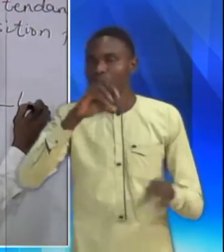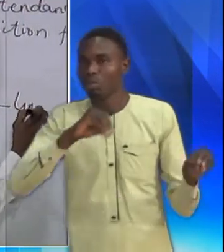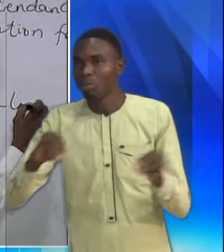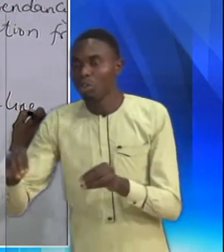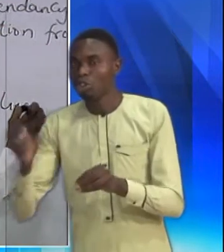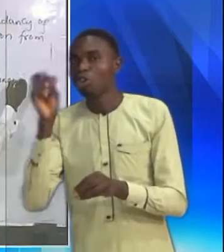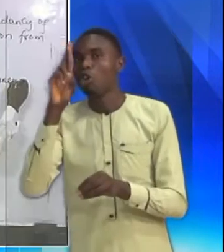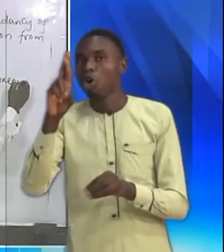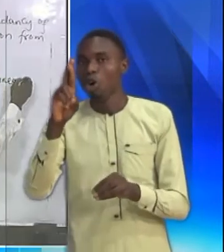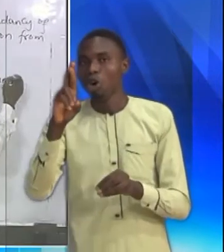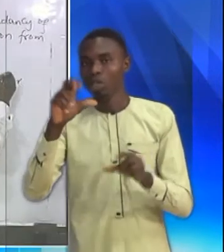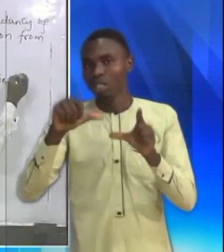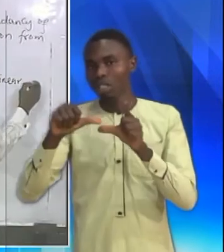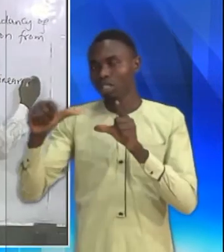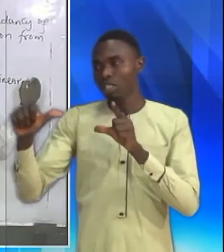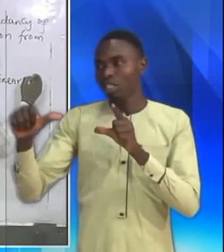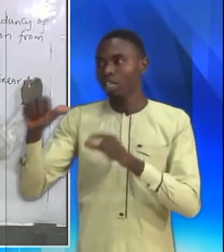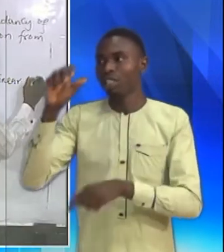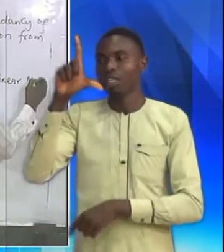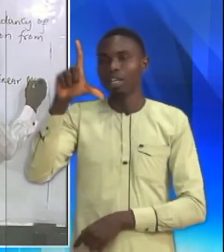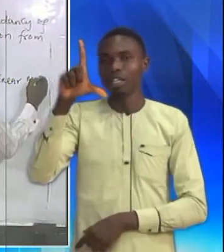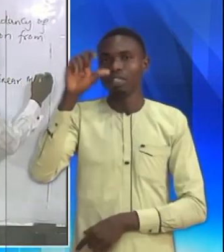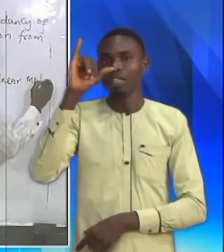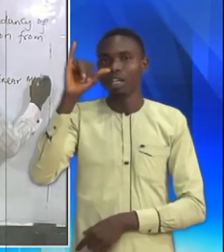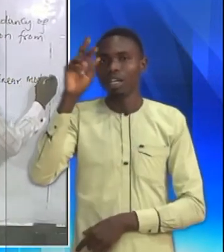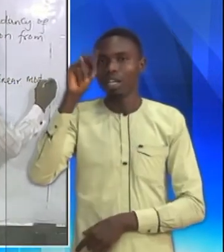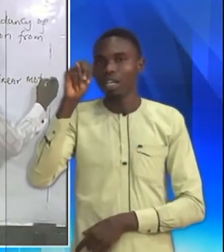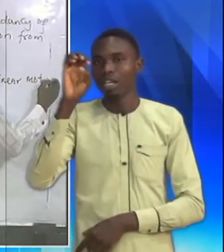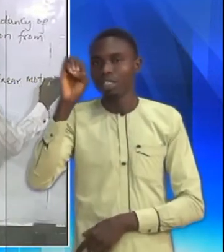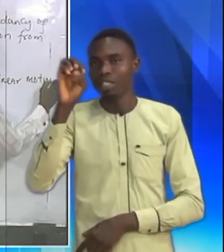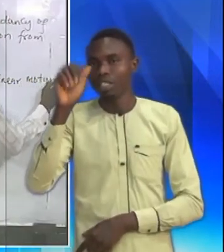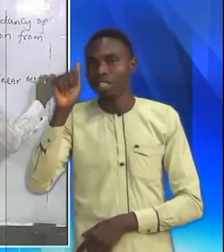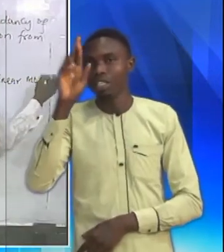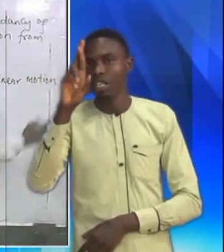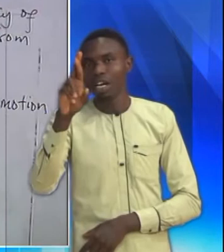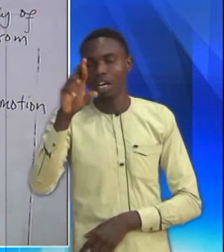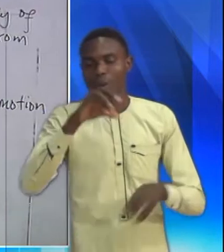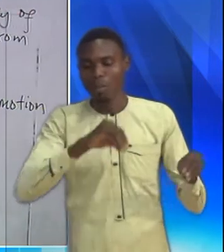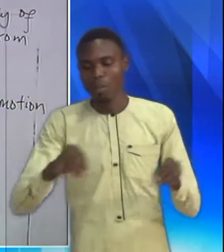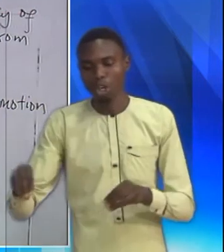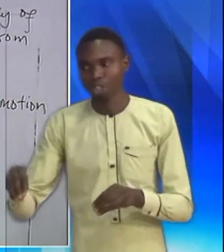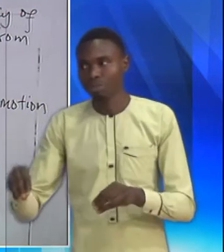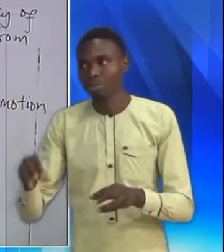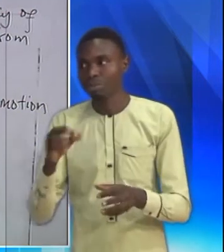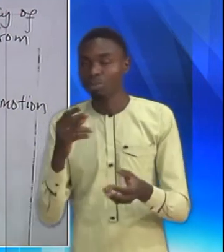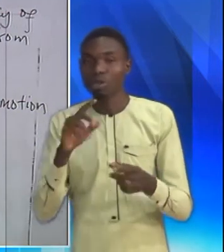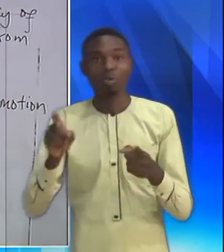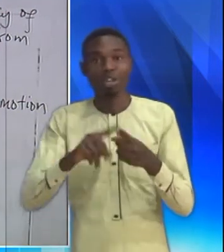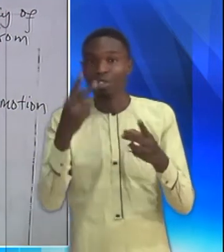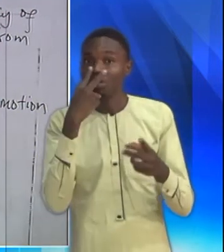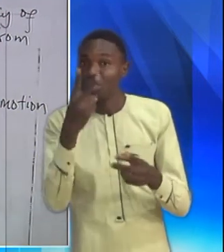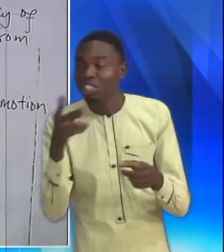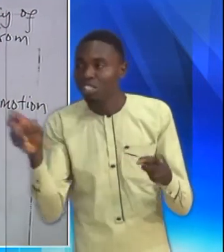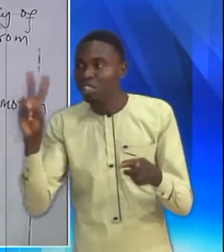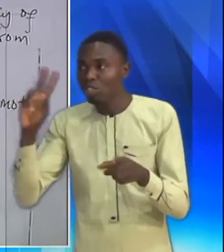linear. Linear what? Motion. So don't get confused. So